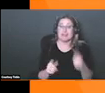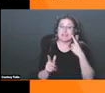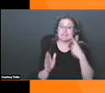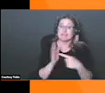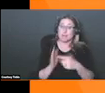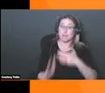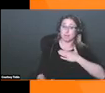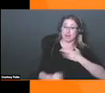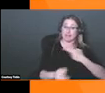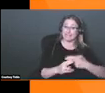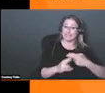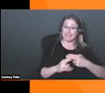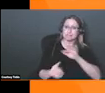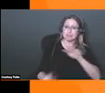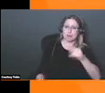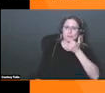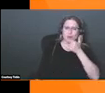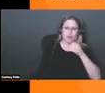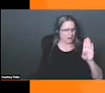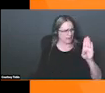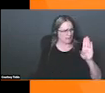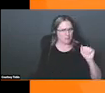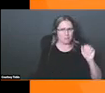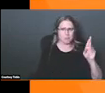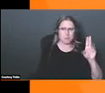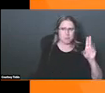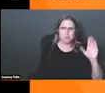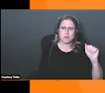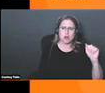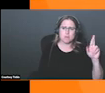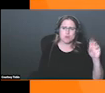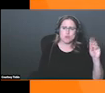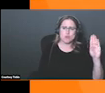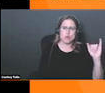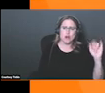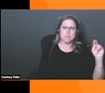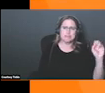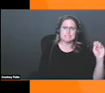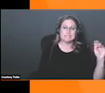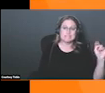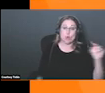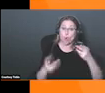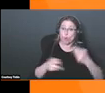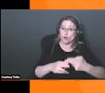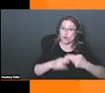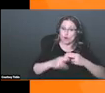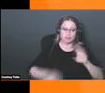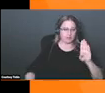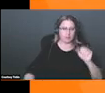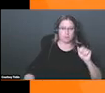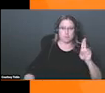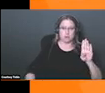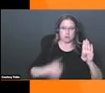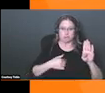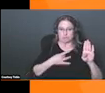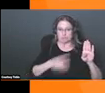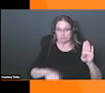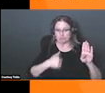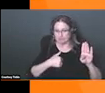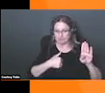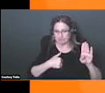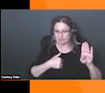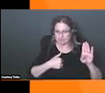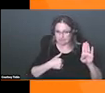name. My name is Barbara Robinson because they've called me Barb, right? Which I'm not a fan of, right? So